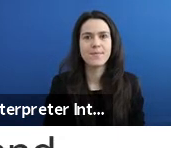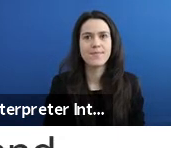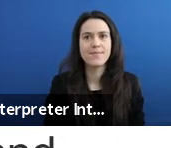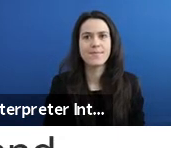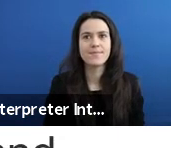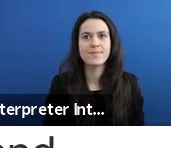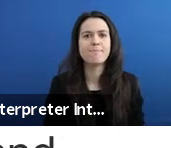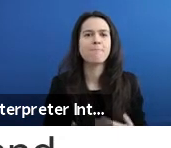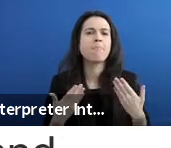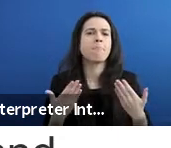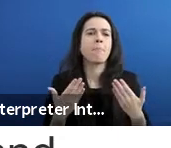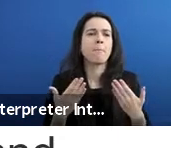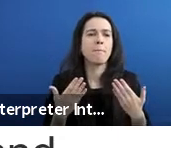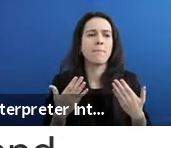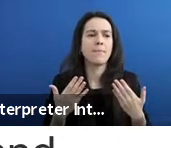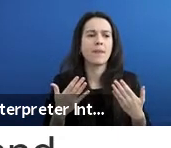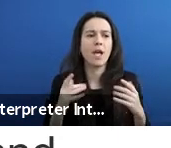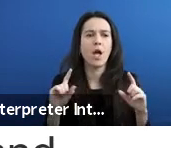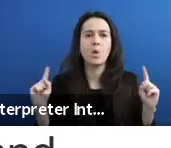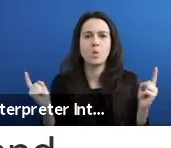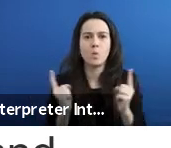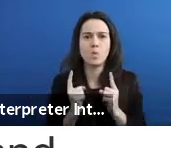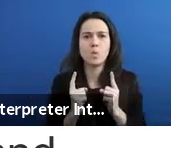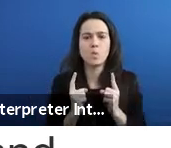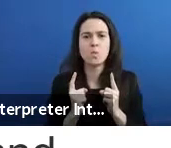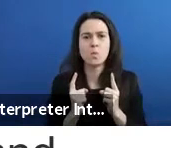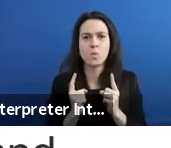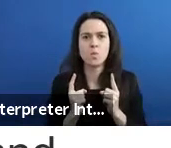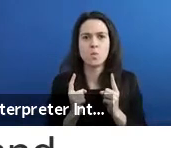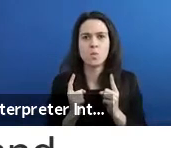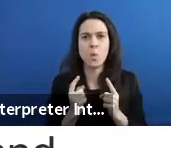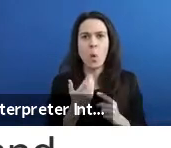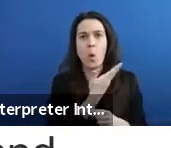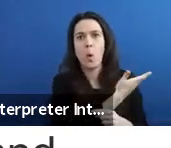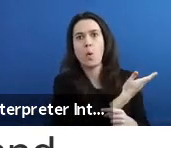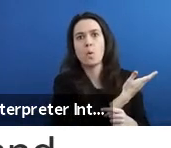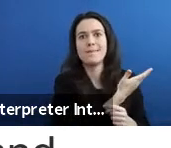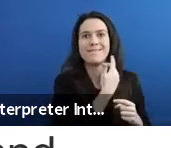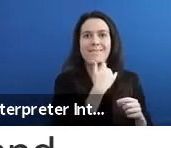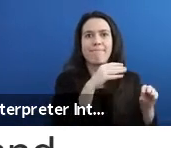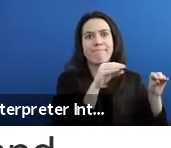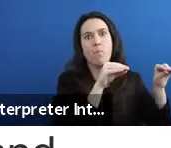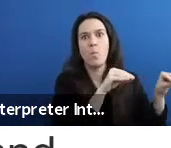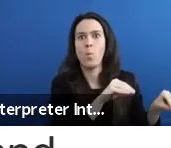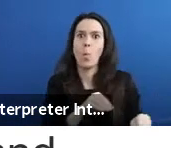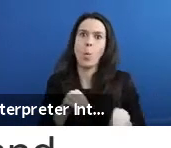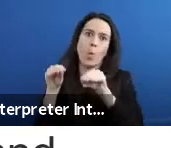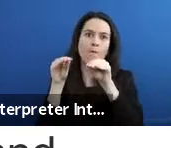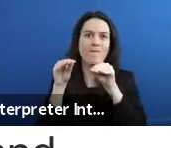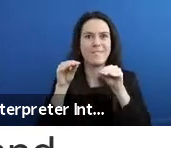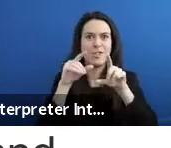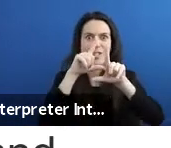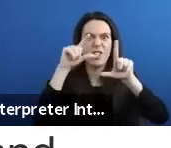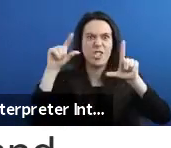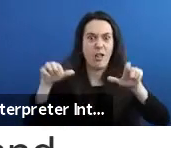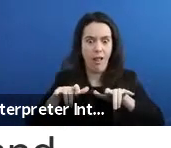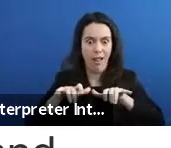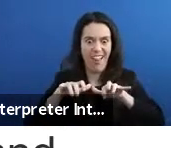on this response and adaptability of the sector. So I said there was the moving into digital, and then of course preparing